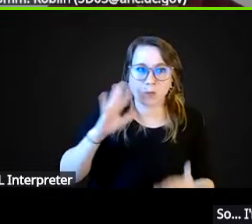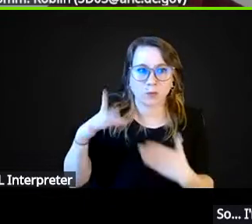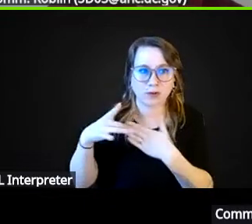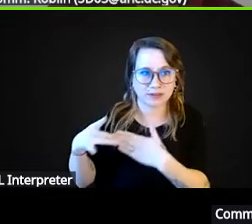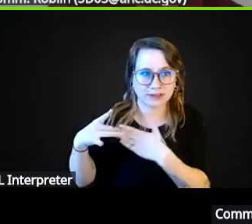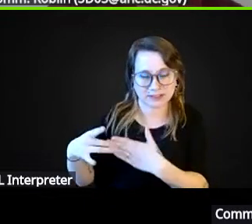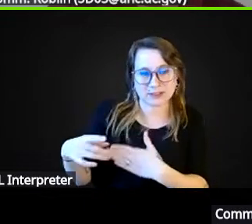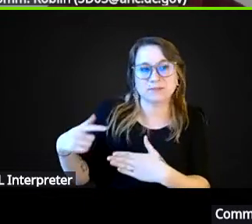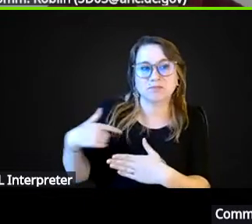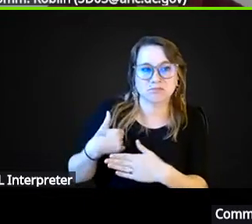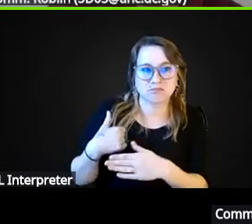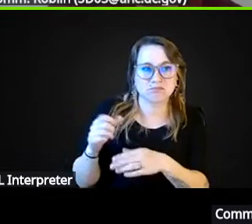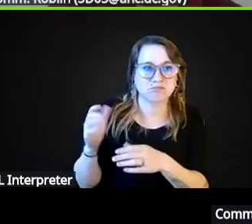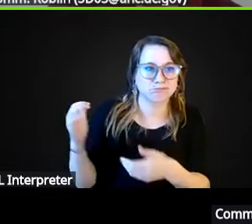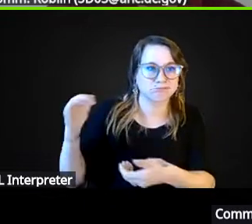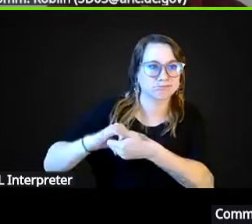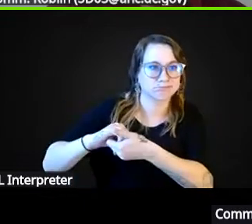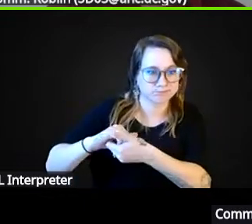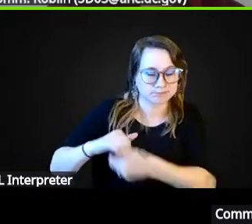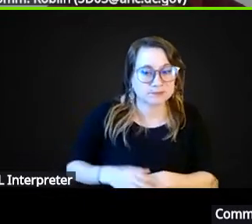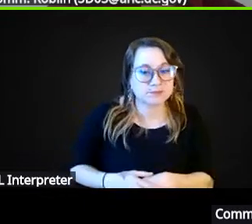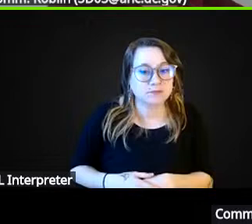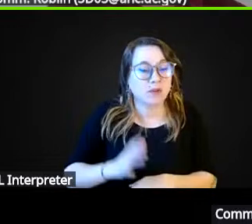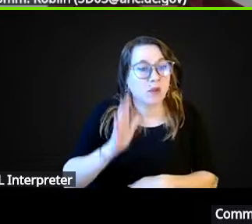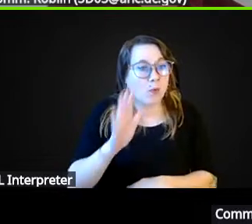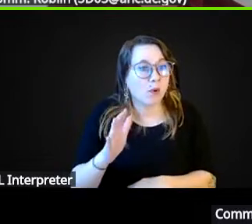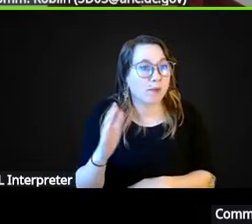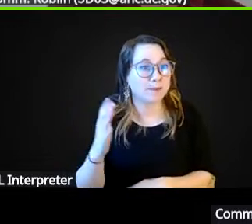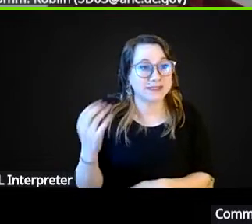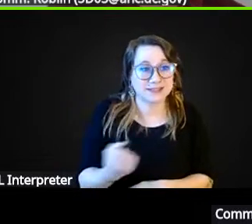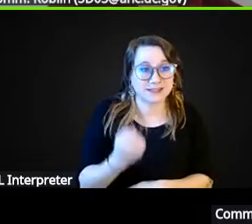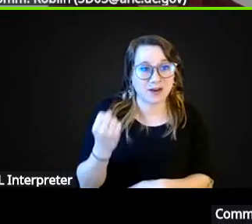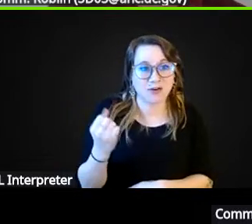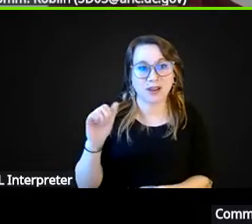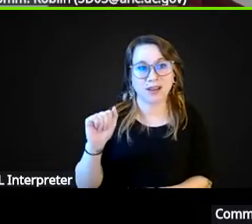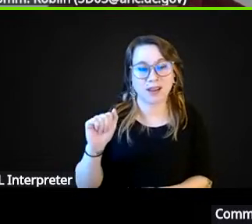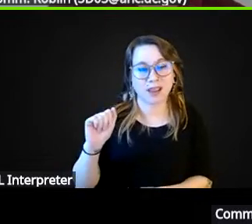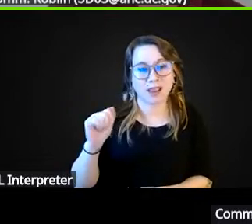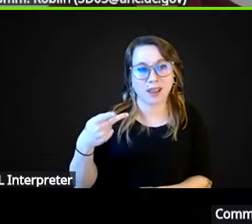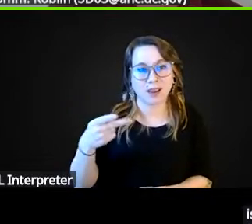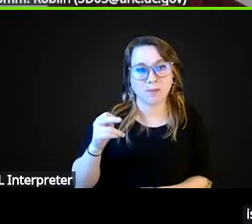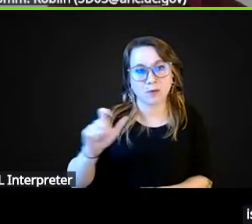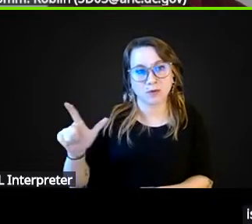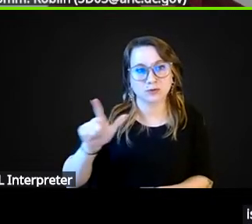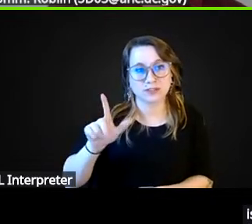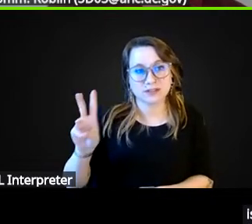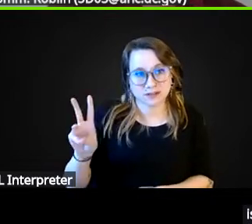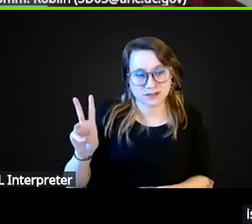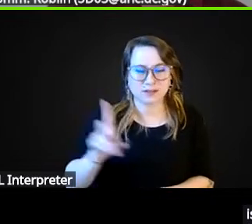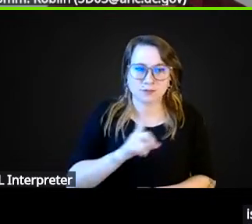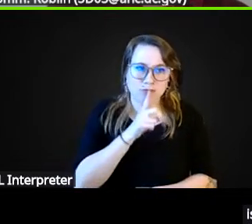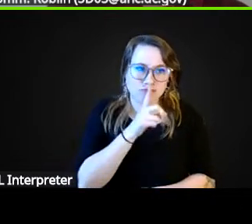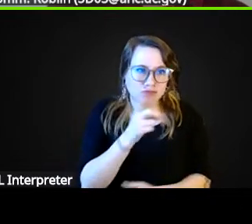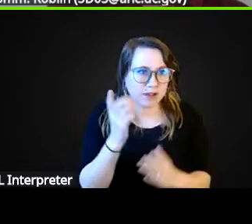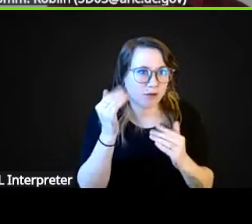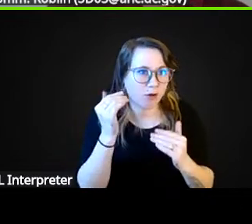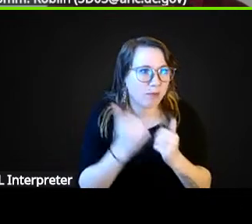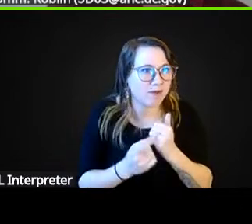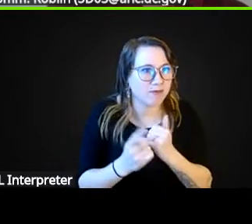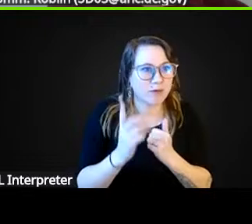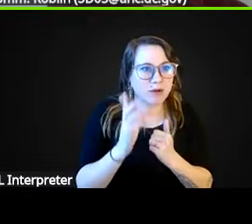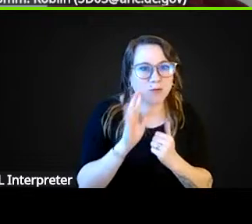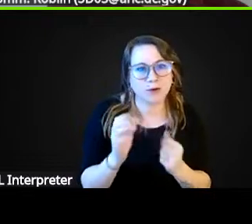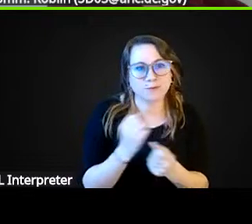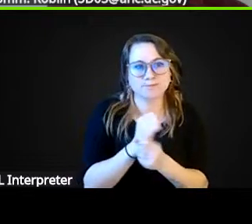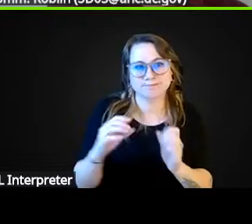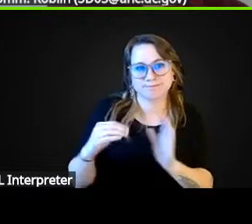I'm also working with. It's going to be Saturday, April 26th. So I really hope that everyone will save the day